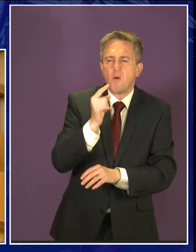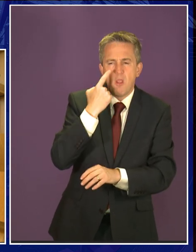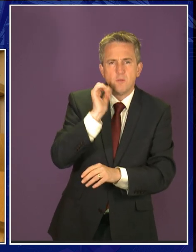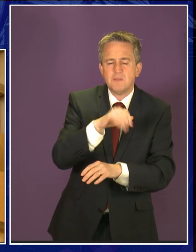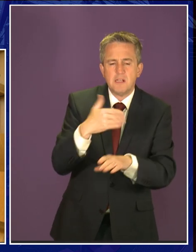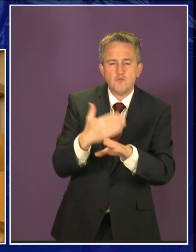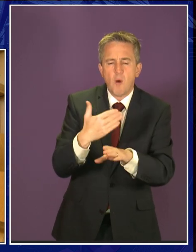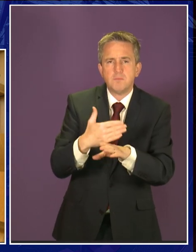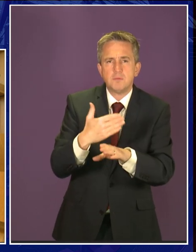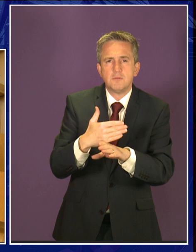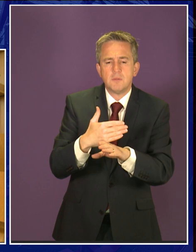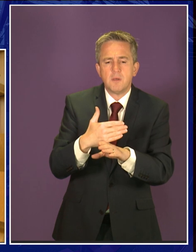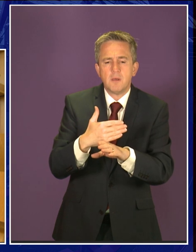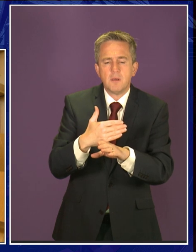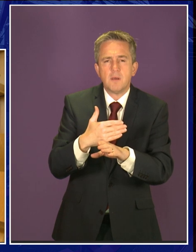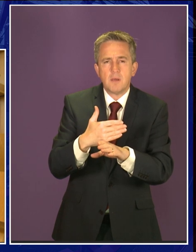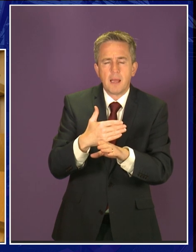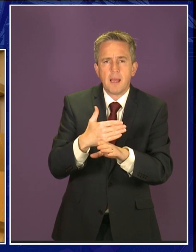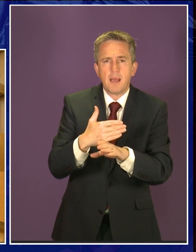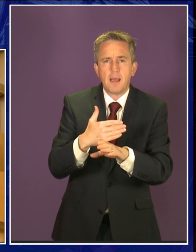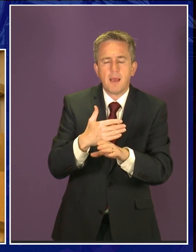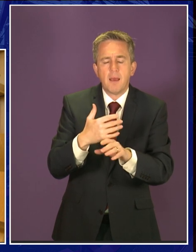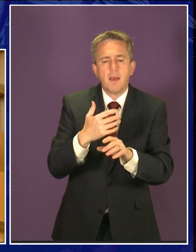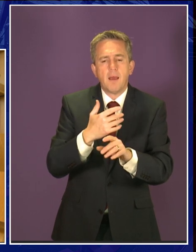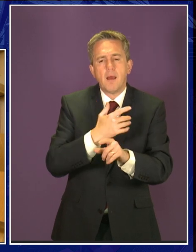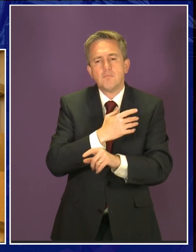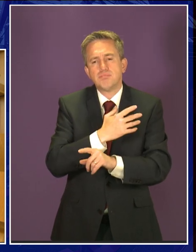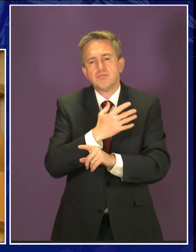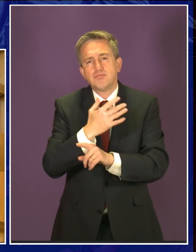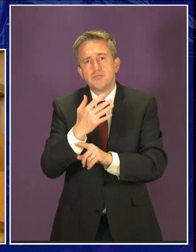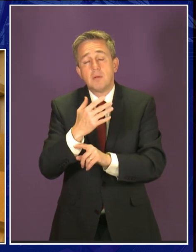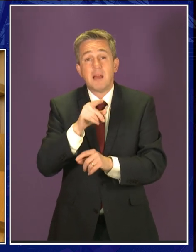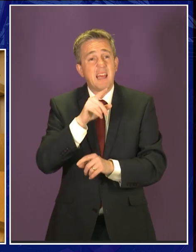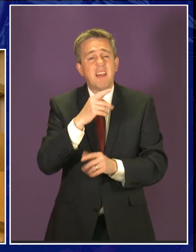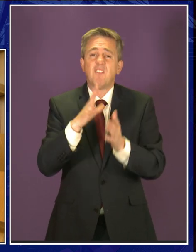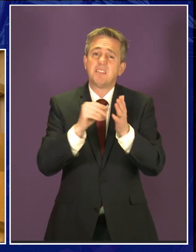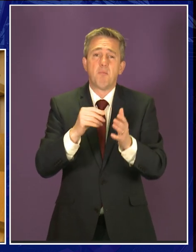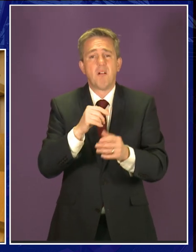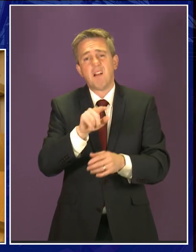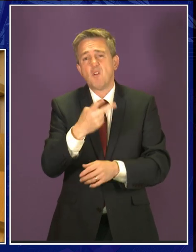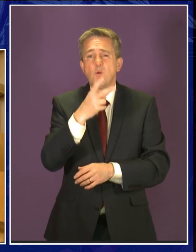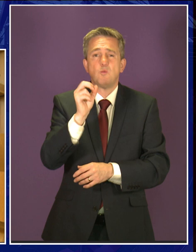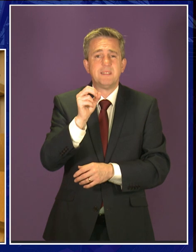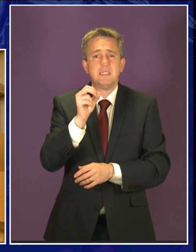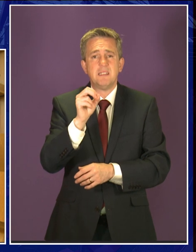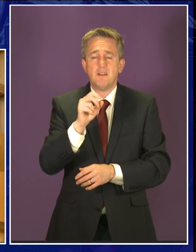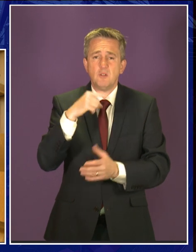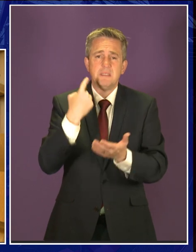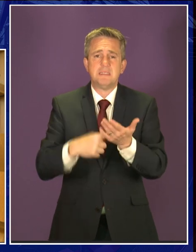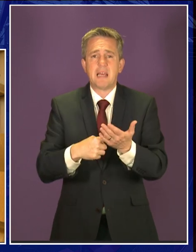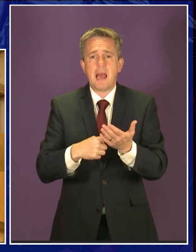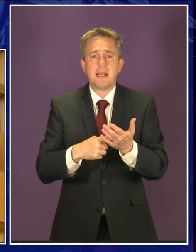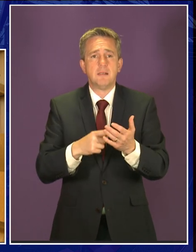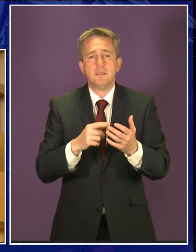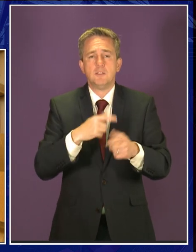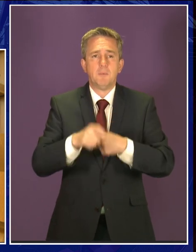21-year-old at a young age. And as it turns out, if you, as a 20-year-old, choose to become